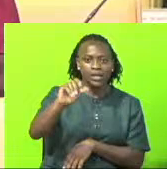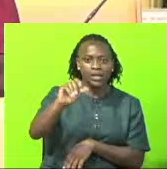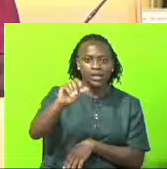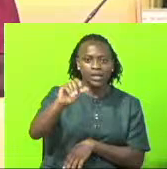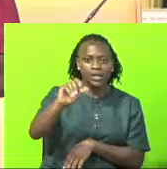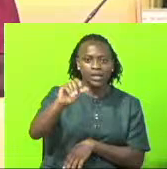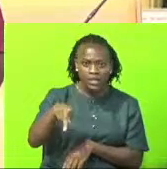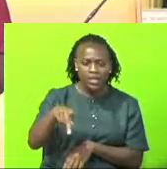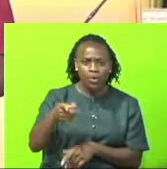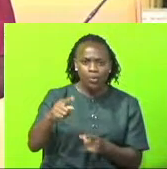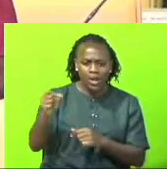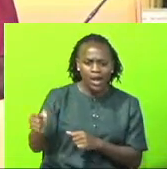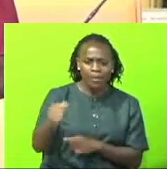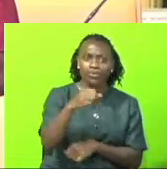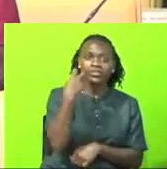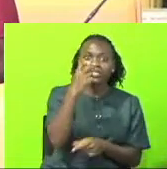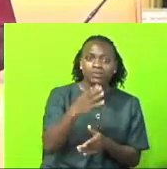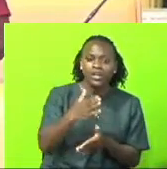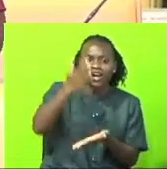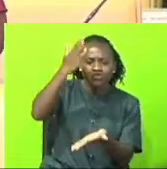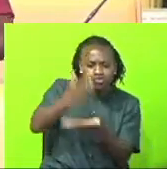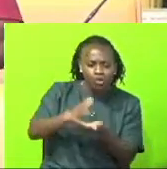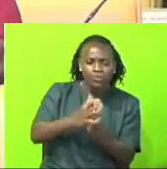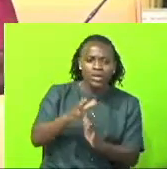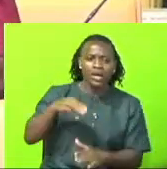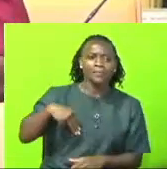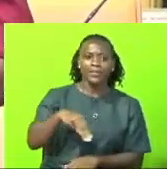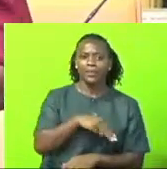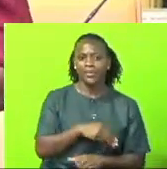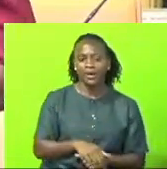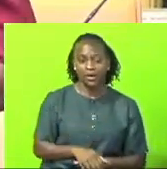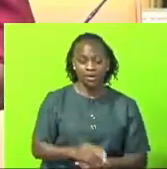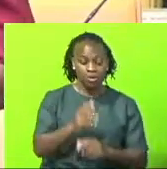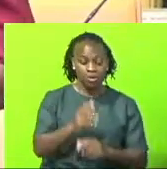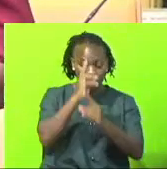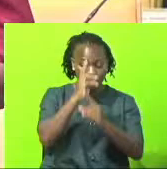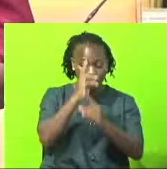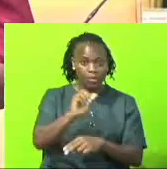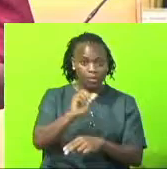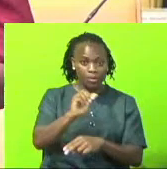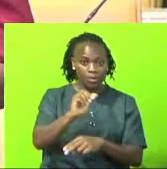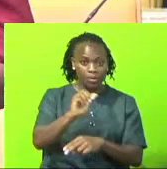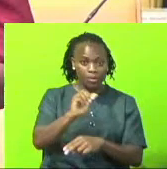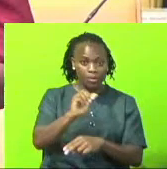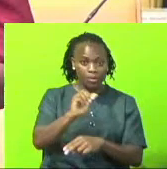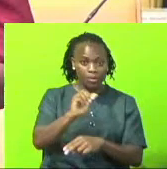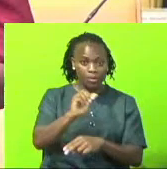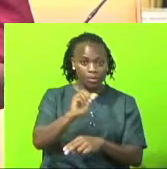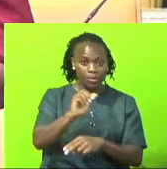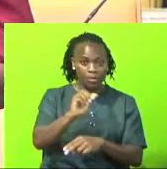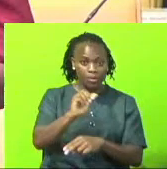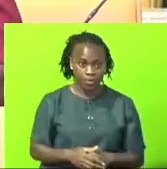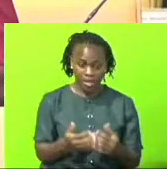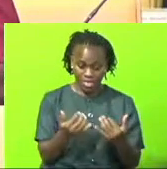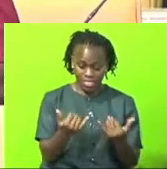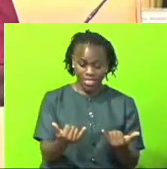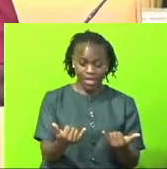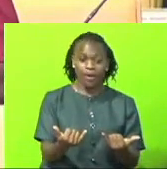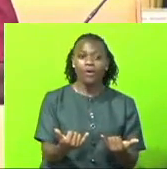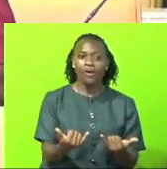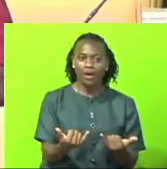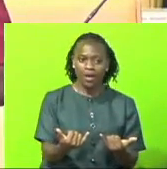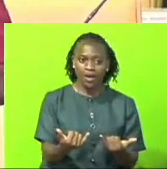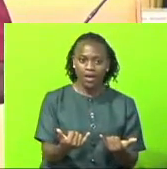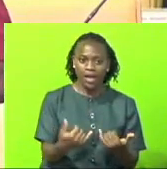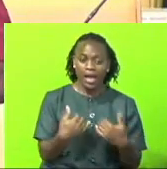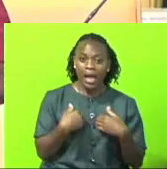be a member of the House. And the Honorable Ahianfo, who is before us here today, got